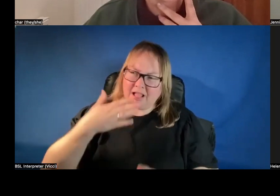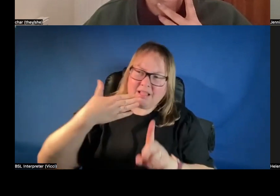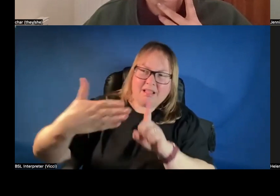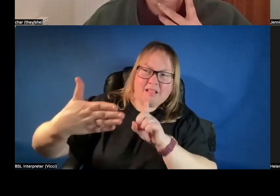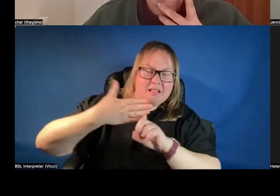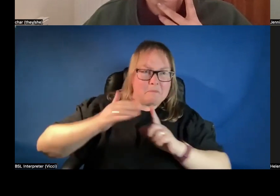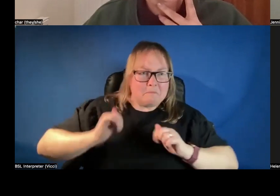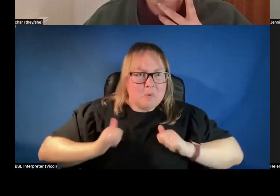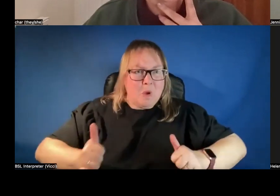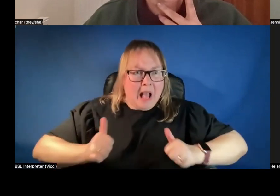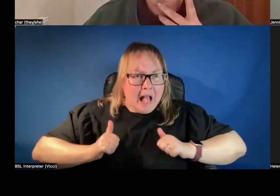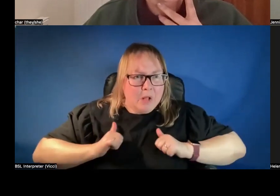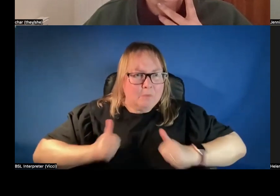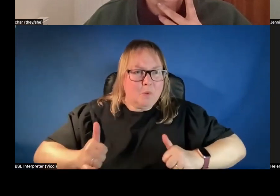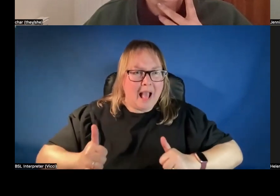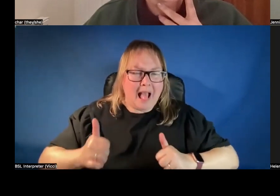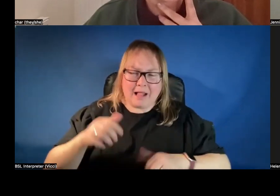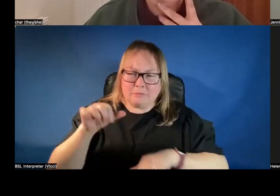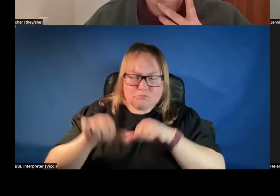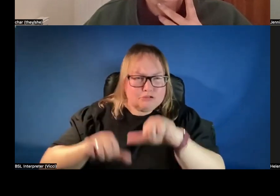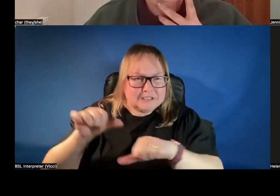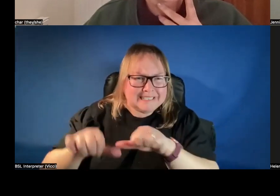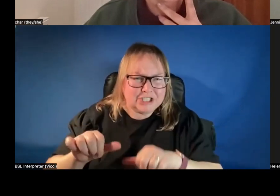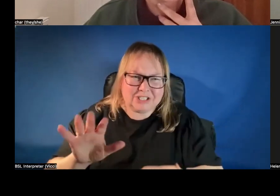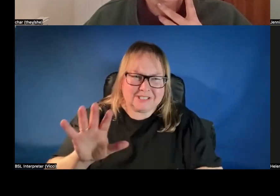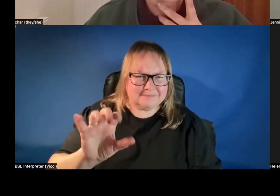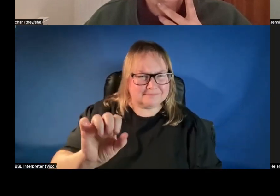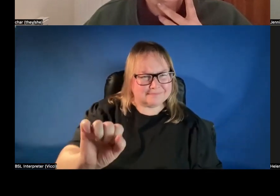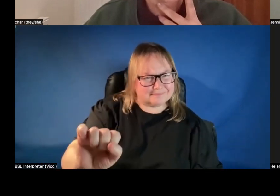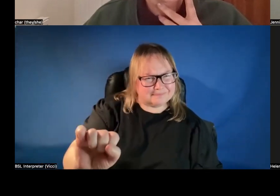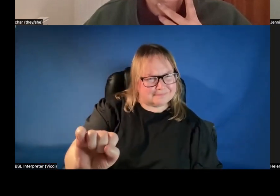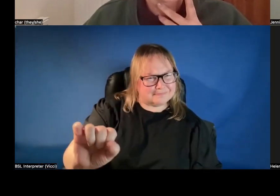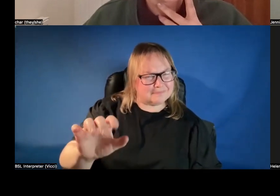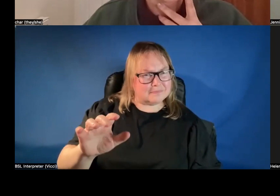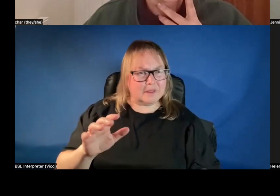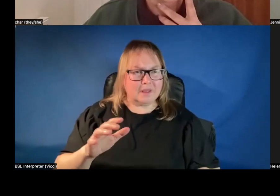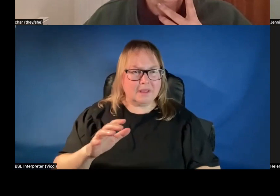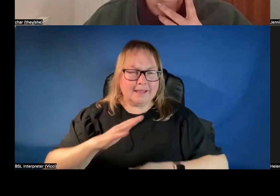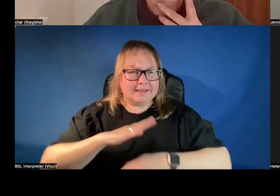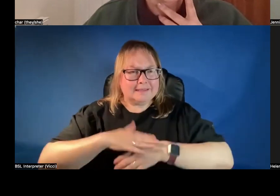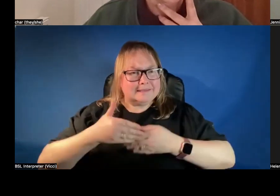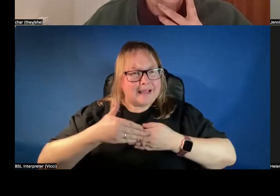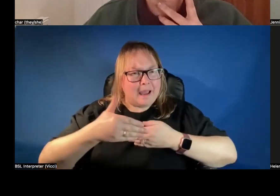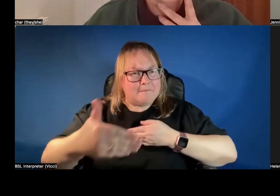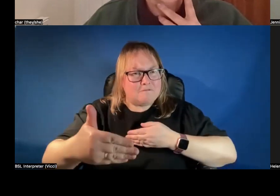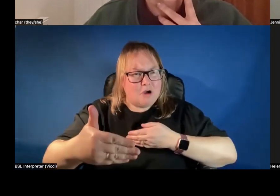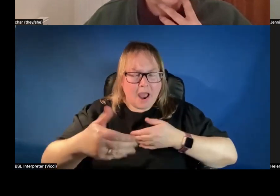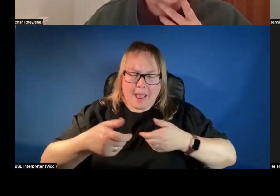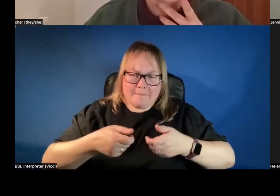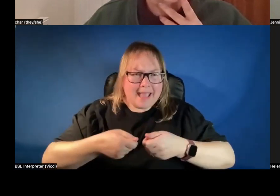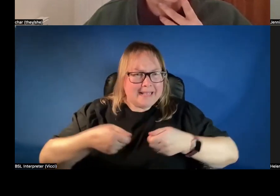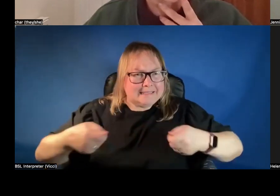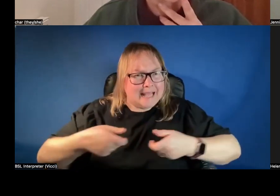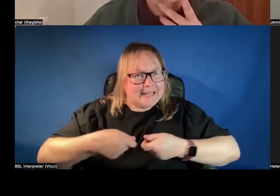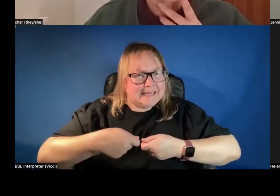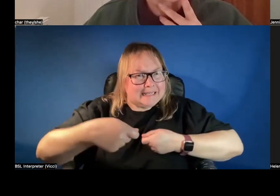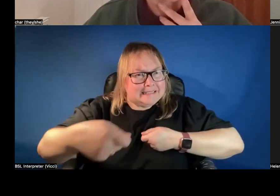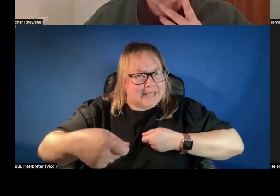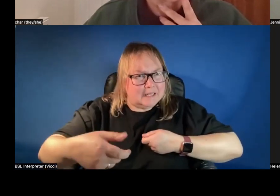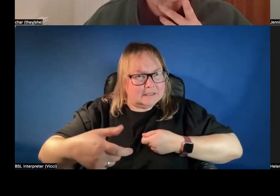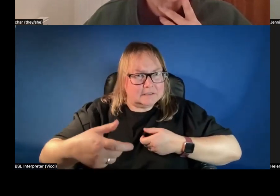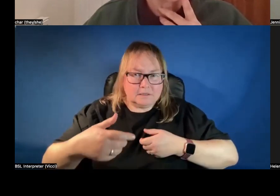again about how this extended time frame is different for everyone, like